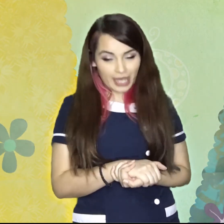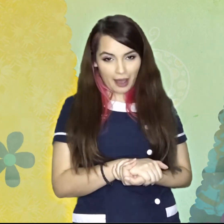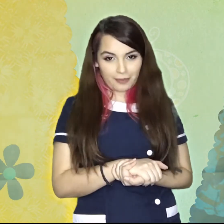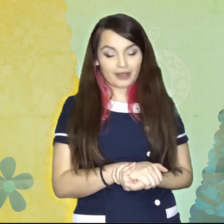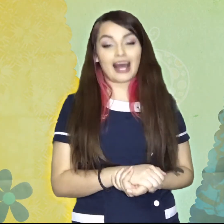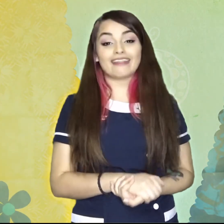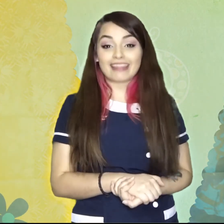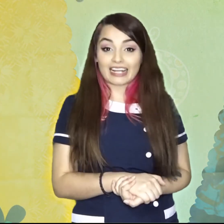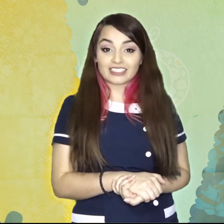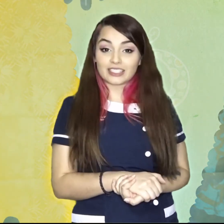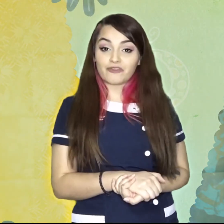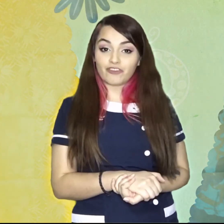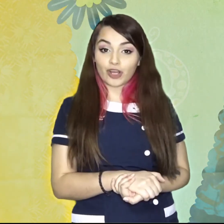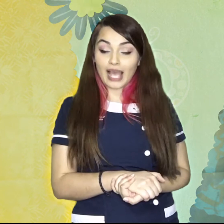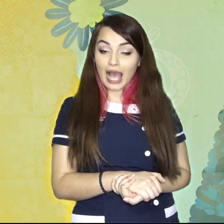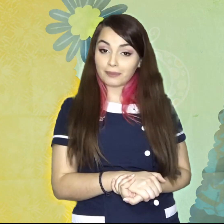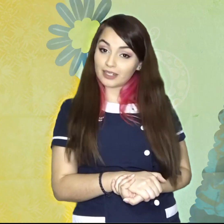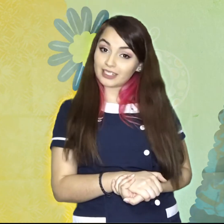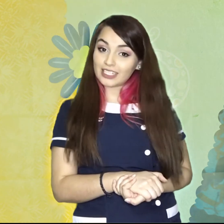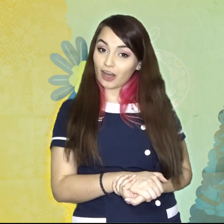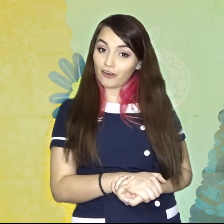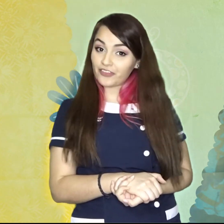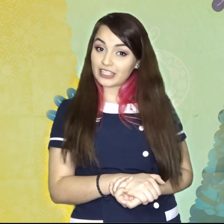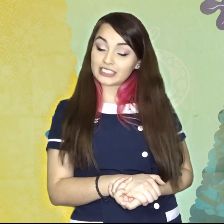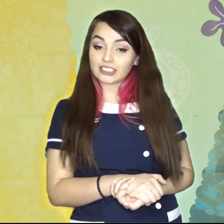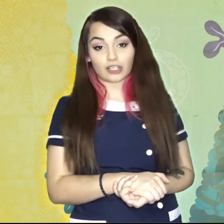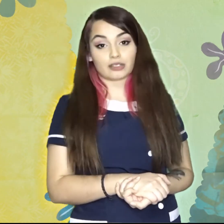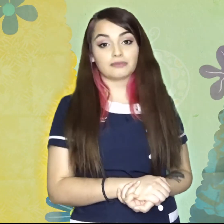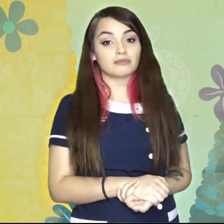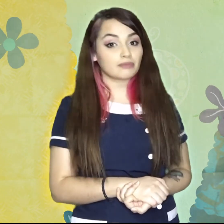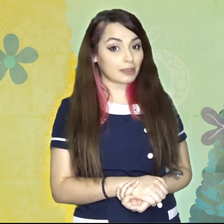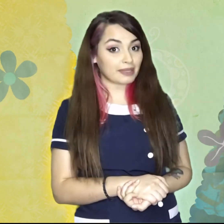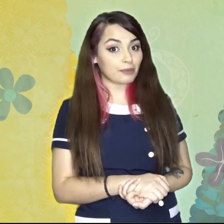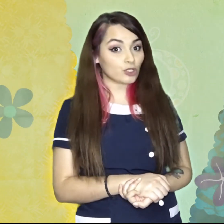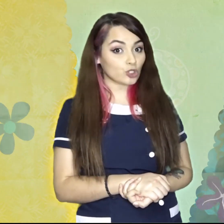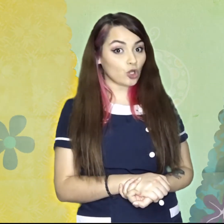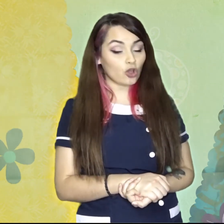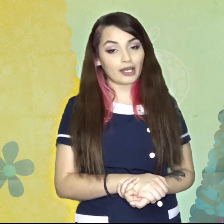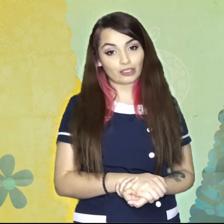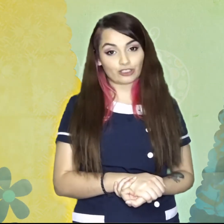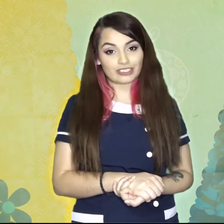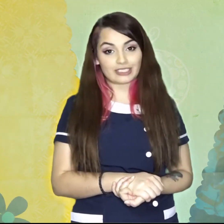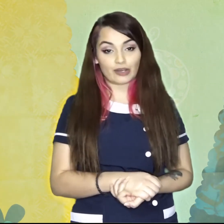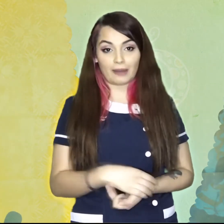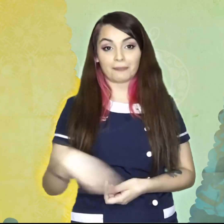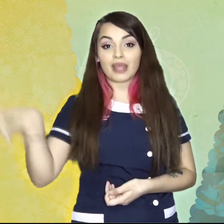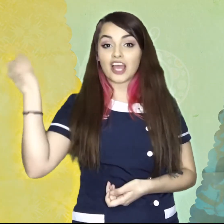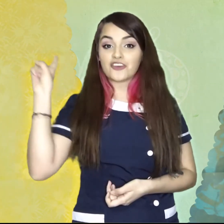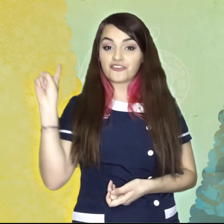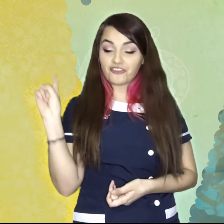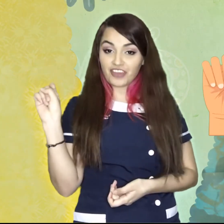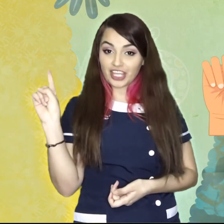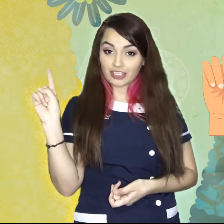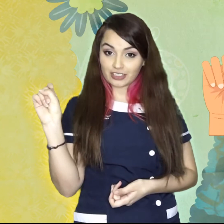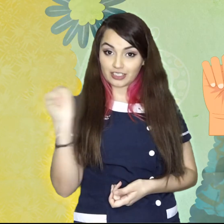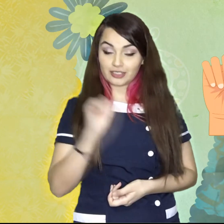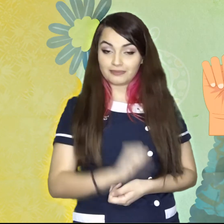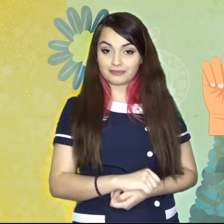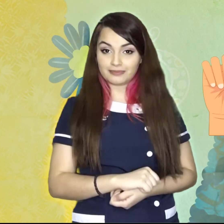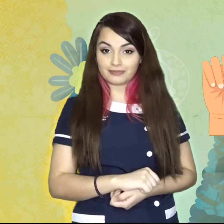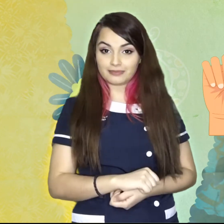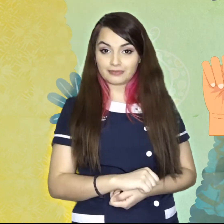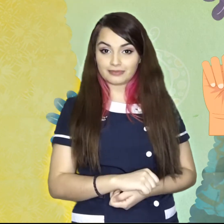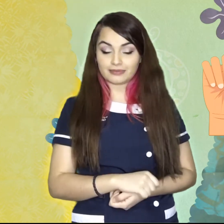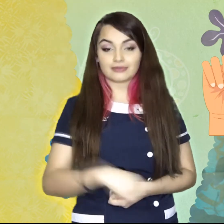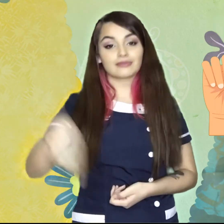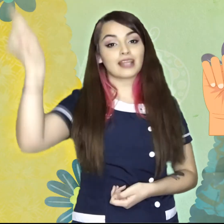Good job. And that's the vocabulary of this song. Repitamos todo entonces ahora. Finger.